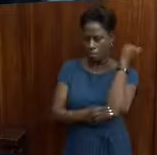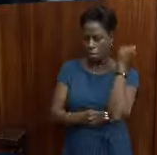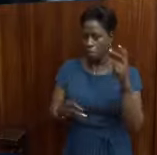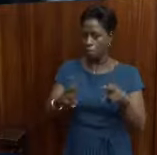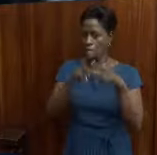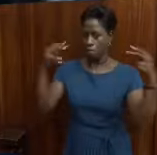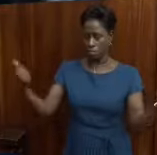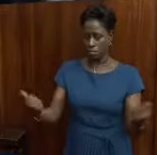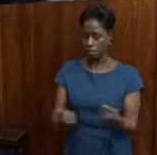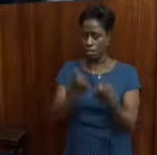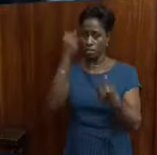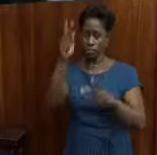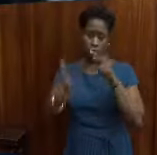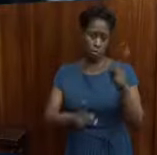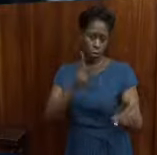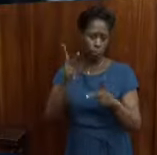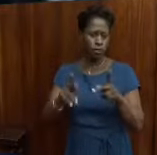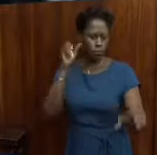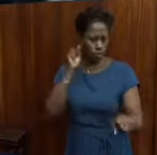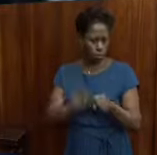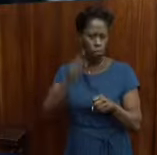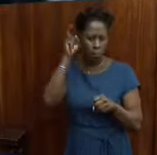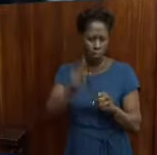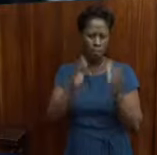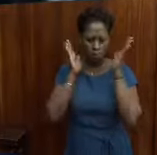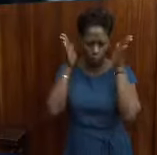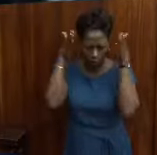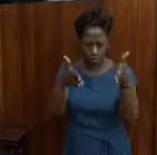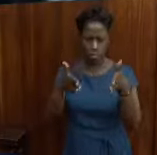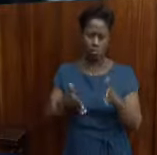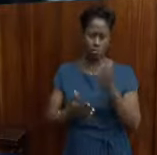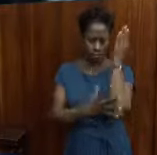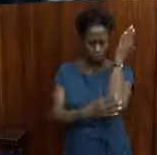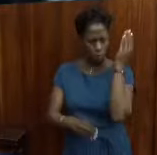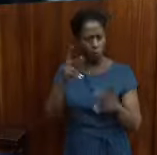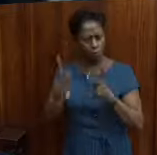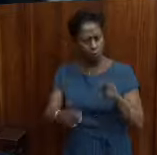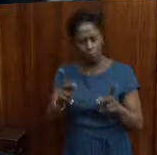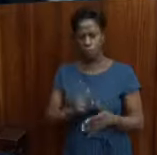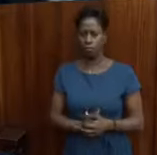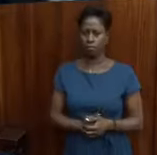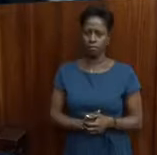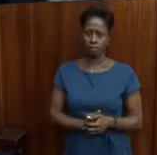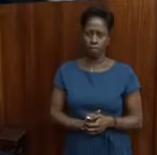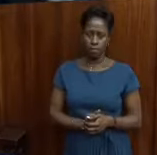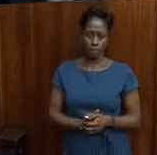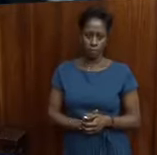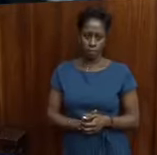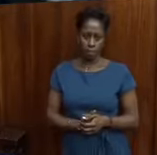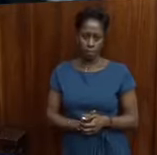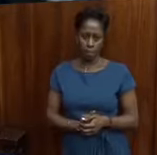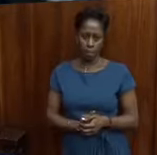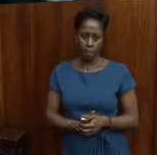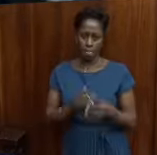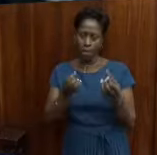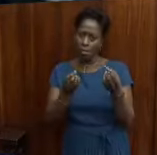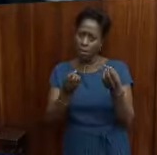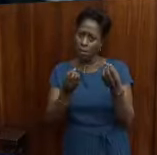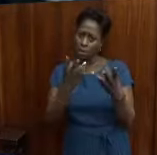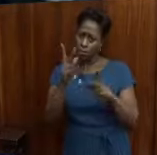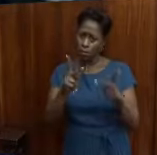facing humanity and therefore demands the attention of every person of conscience. Far too many